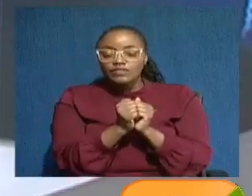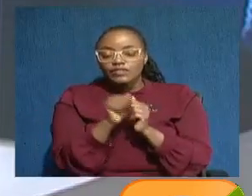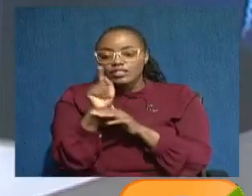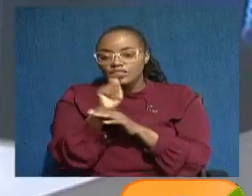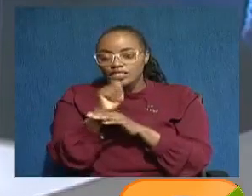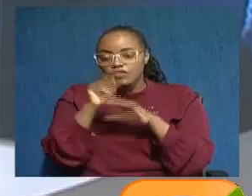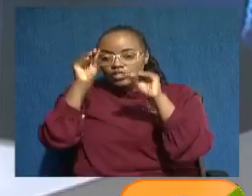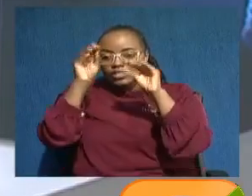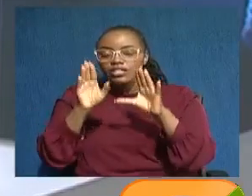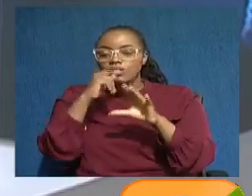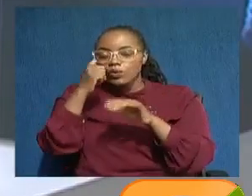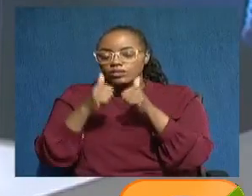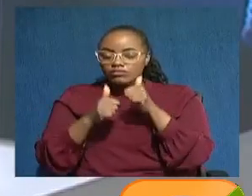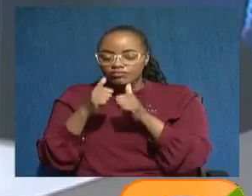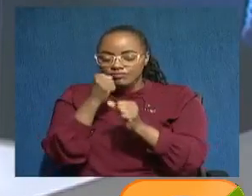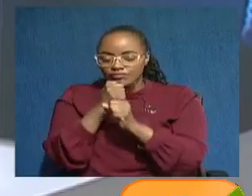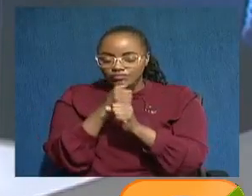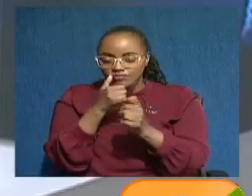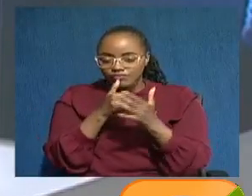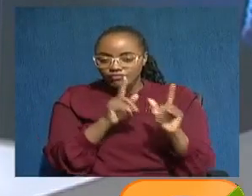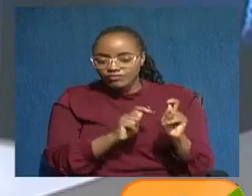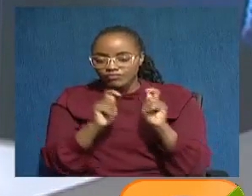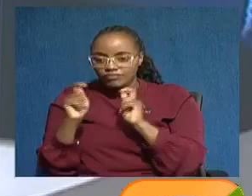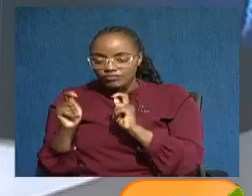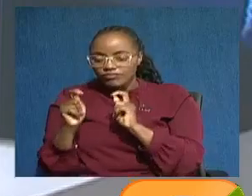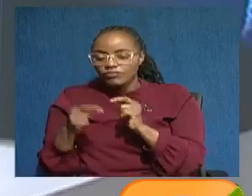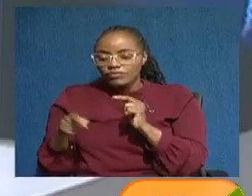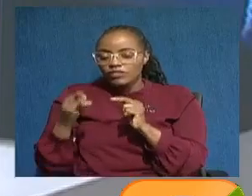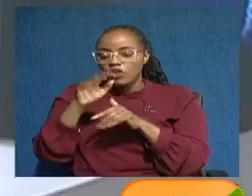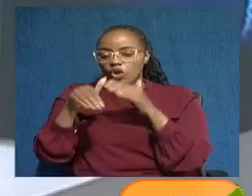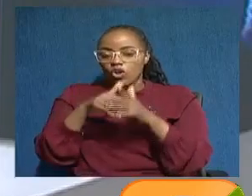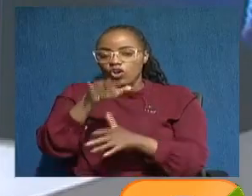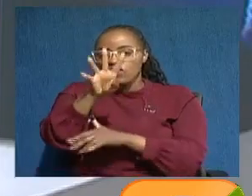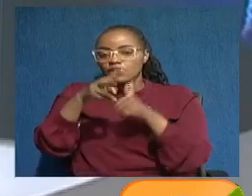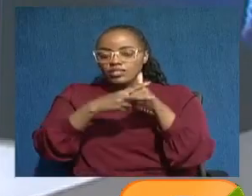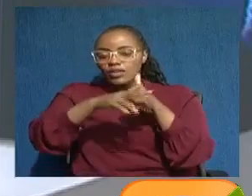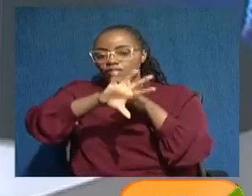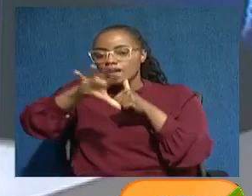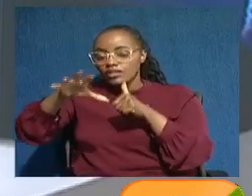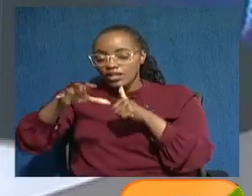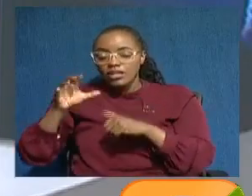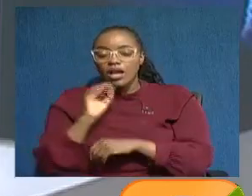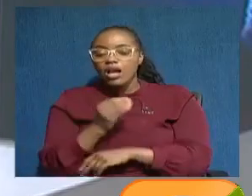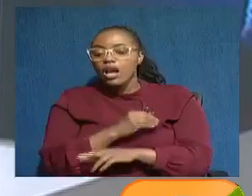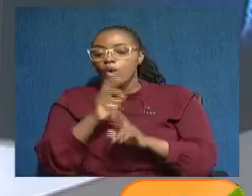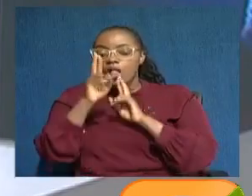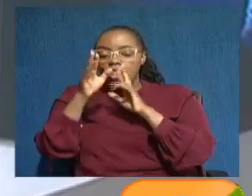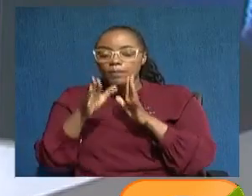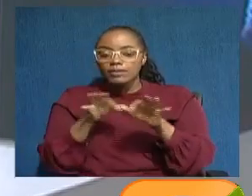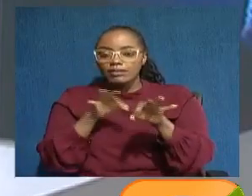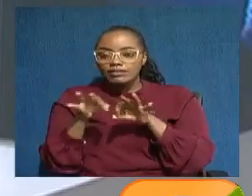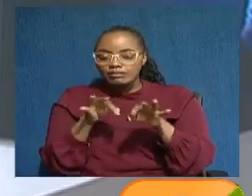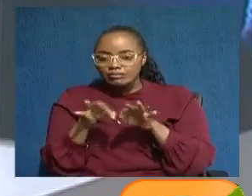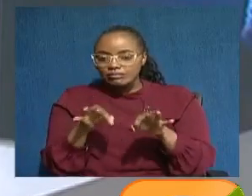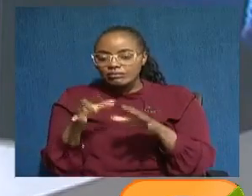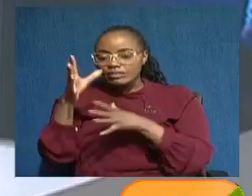for teachers who will oversee the transition is ramping up in all 47 counties. And as Crispin Ojero now reports, stakeholders